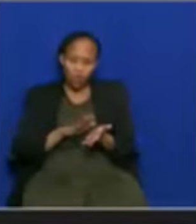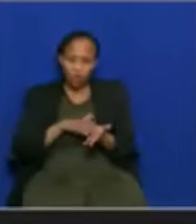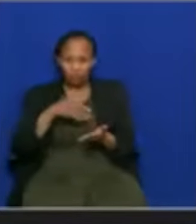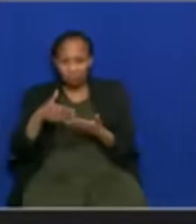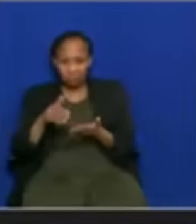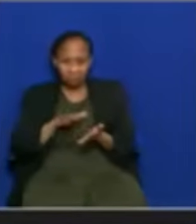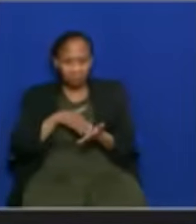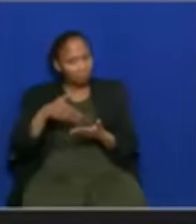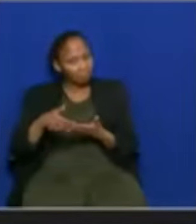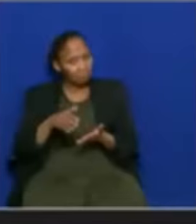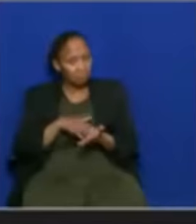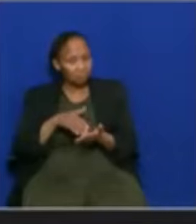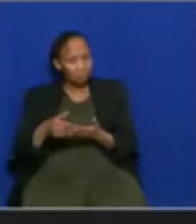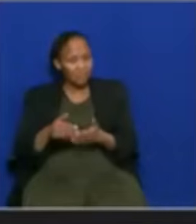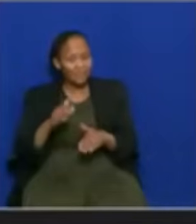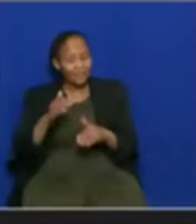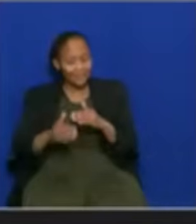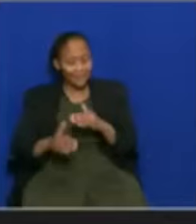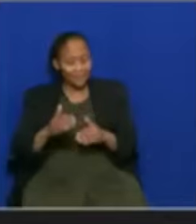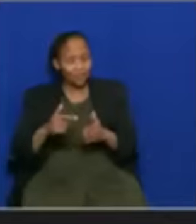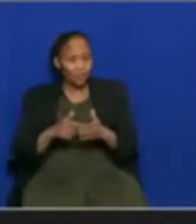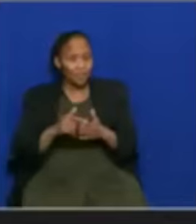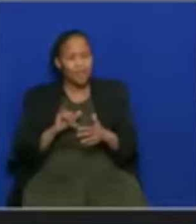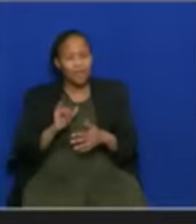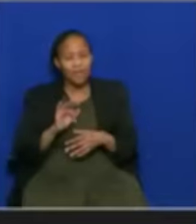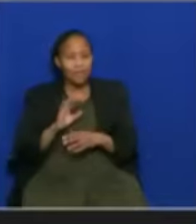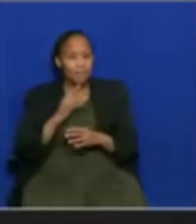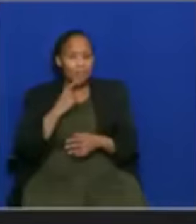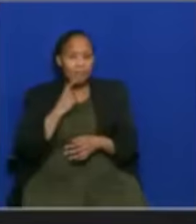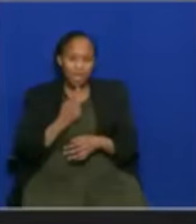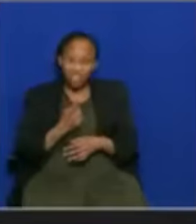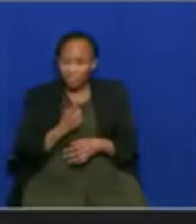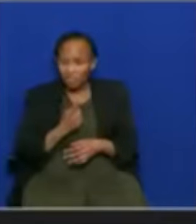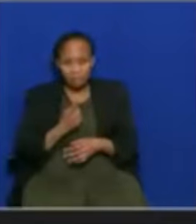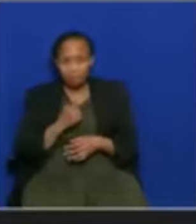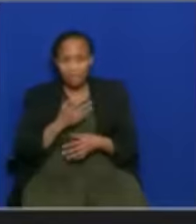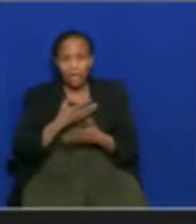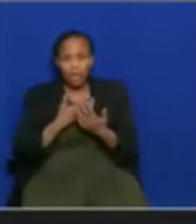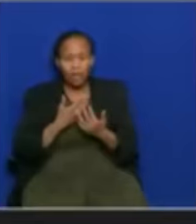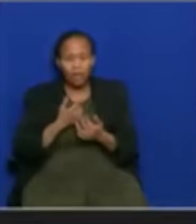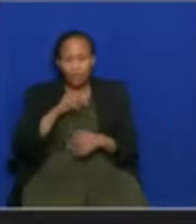if I did not mention, I forget if I did, but this is dated